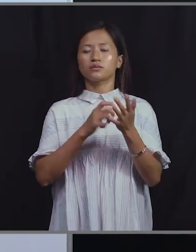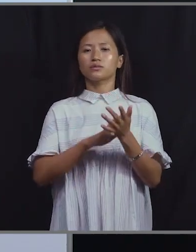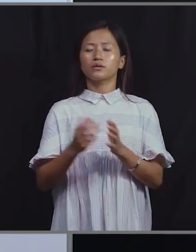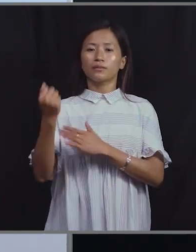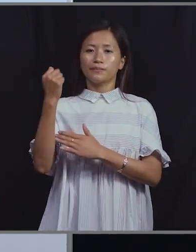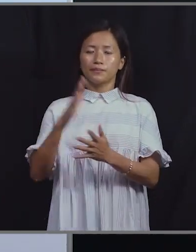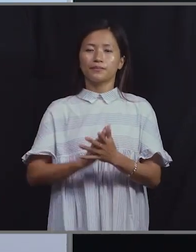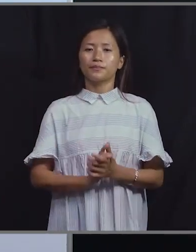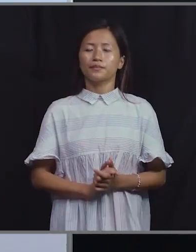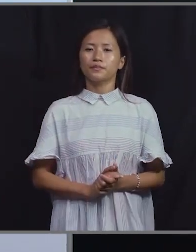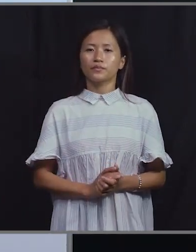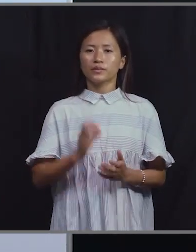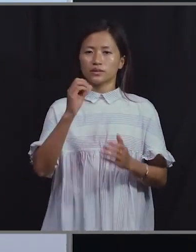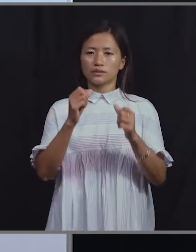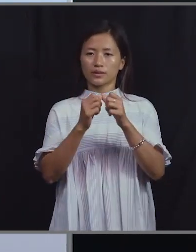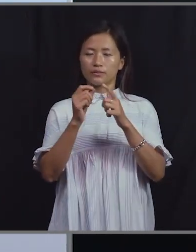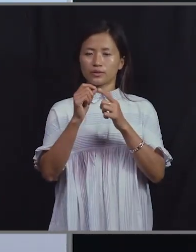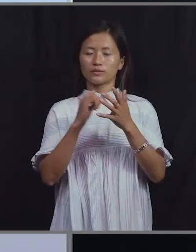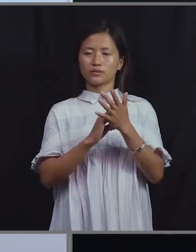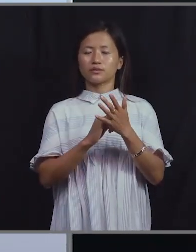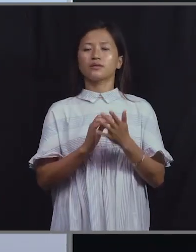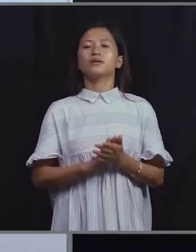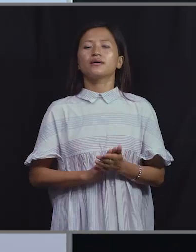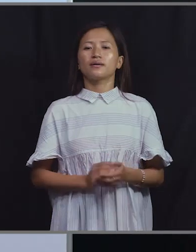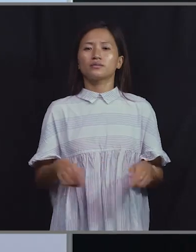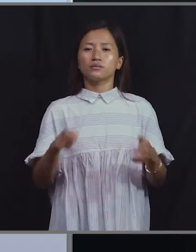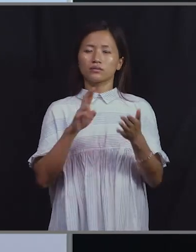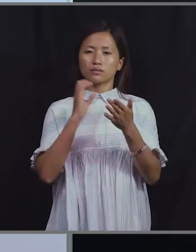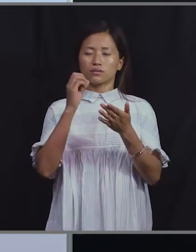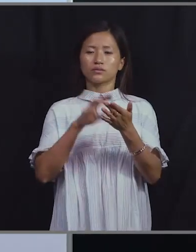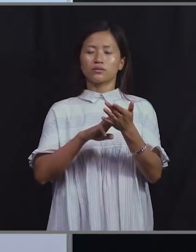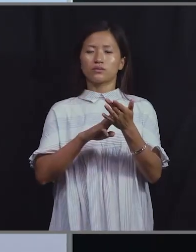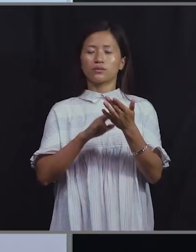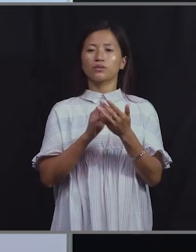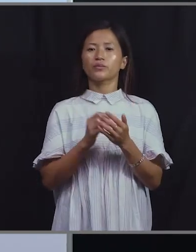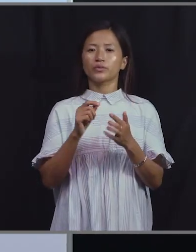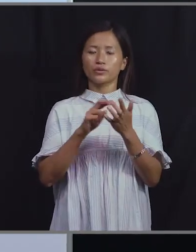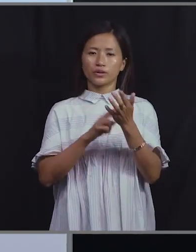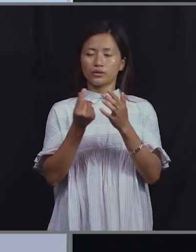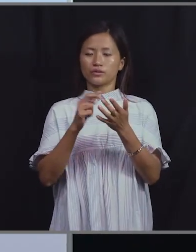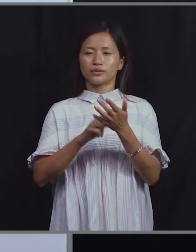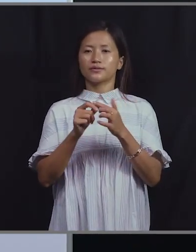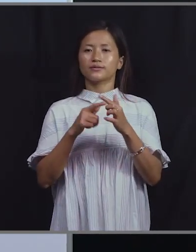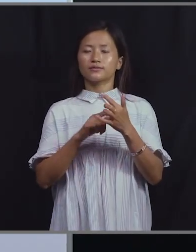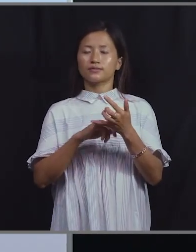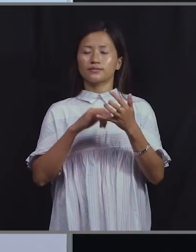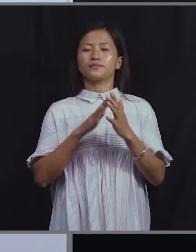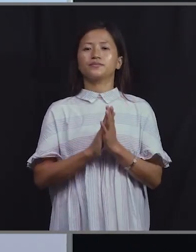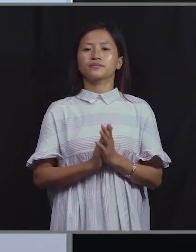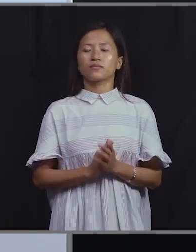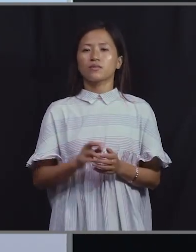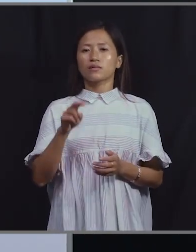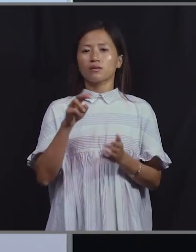That is the capitalists and the communists. Now, the role of the non-alignment